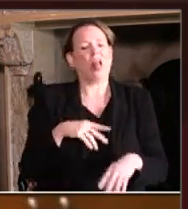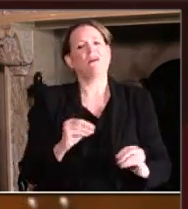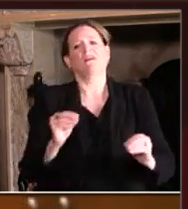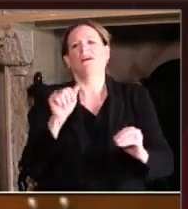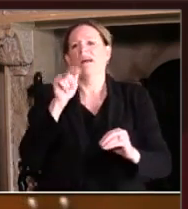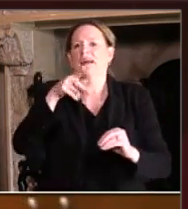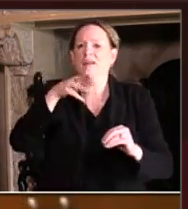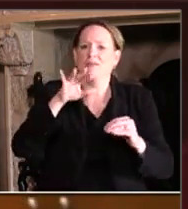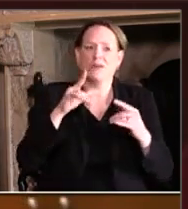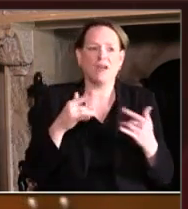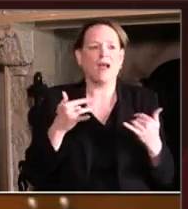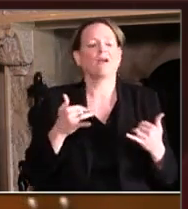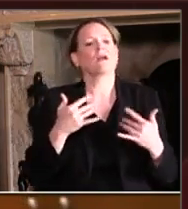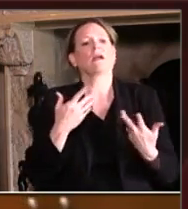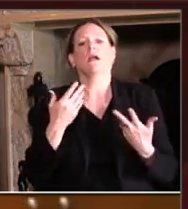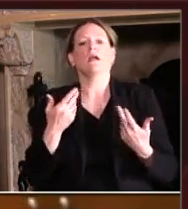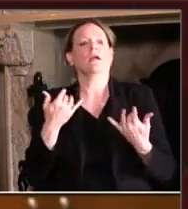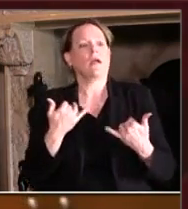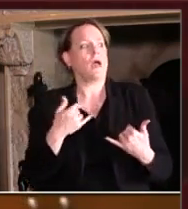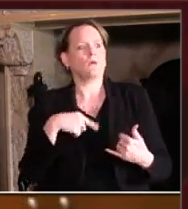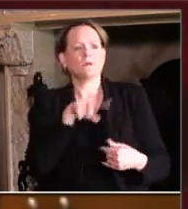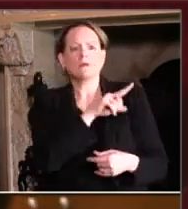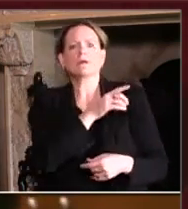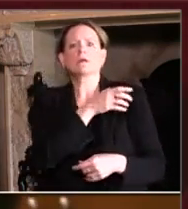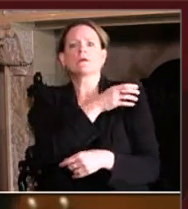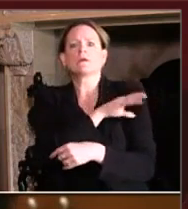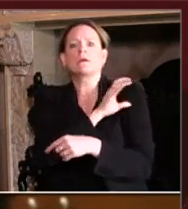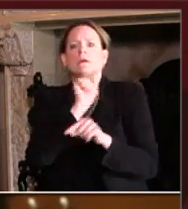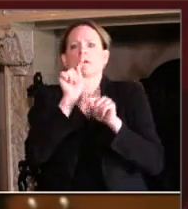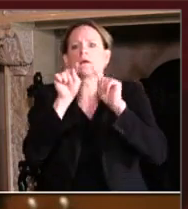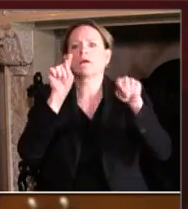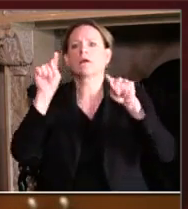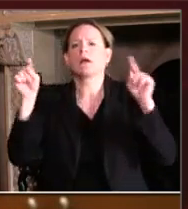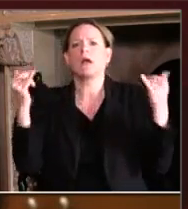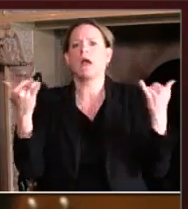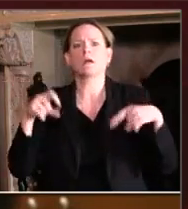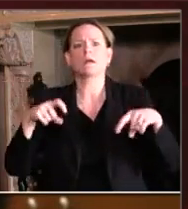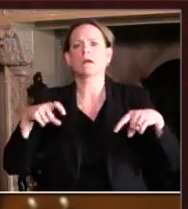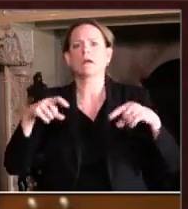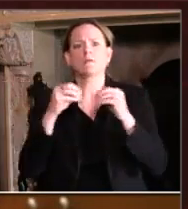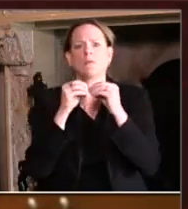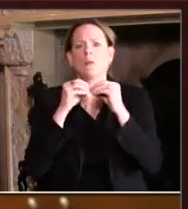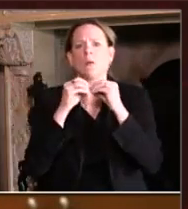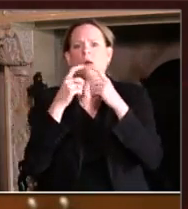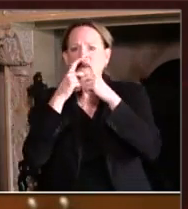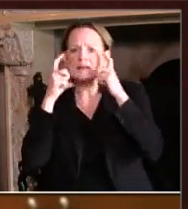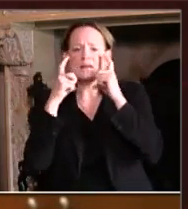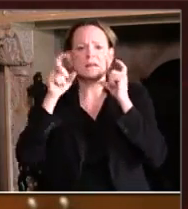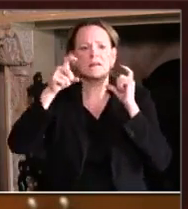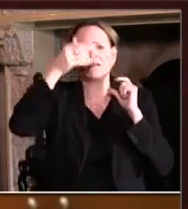federally qualified health centers, were commissioned to become testing sites. Testing